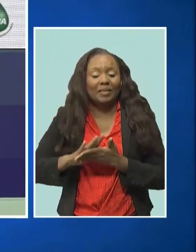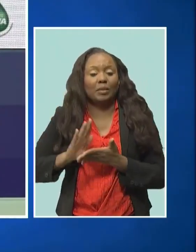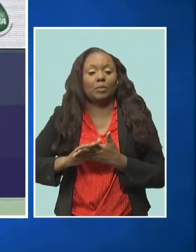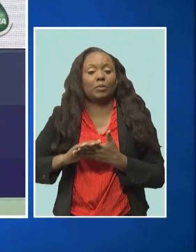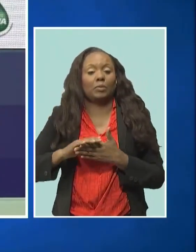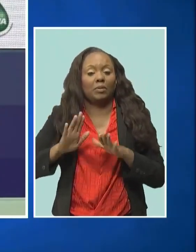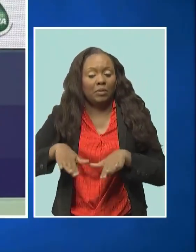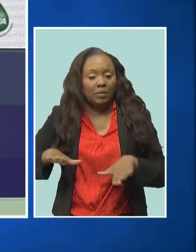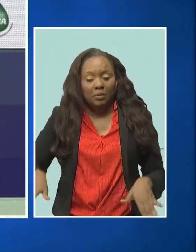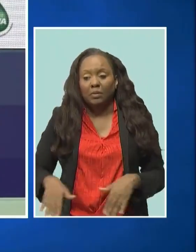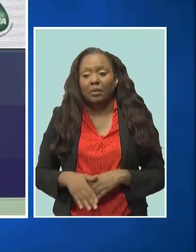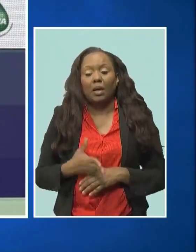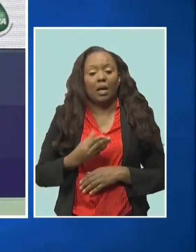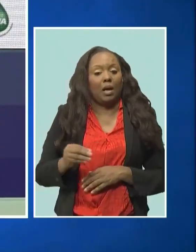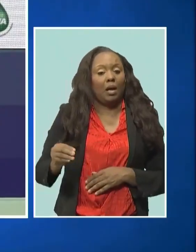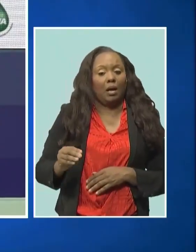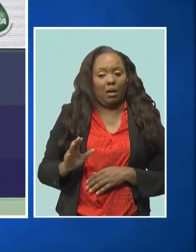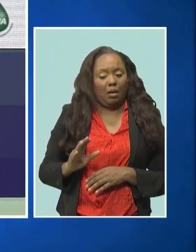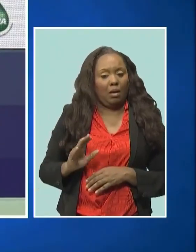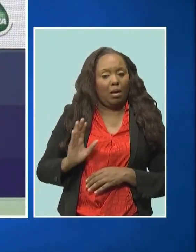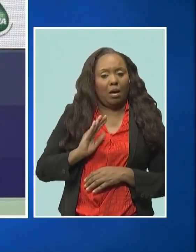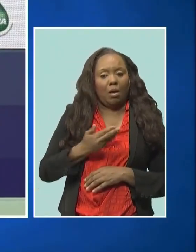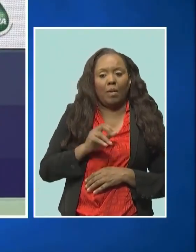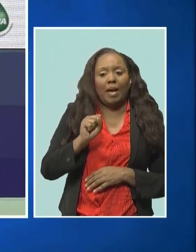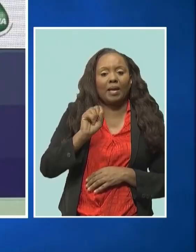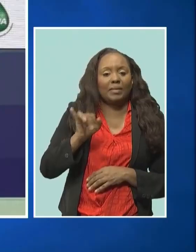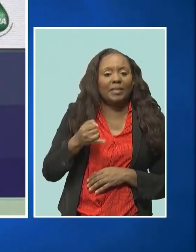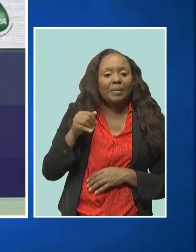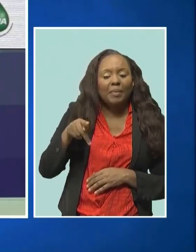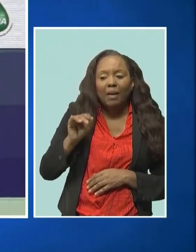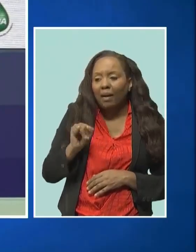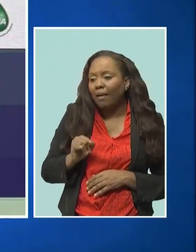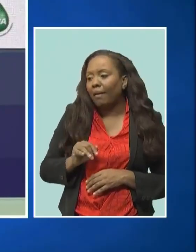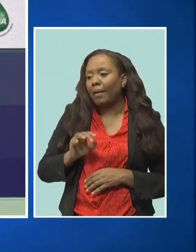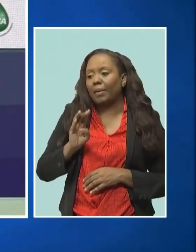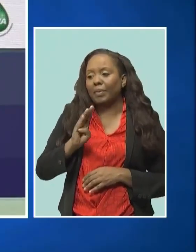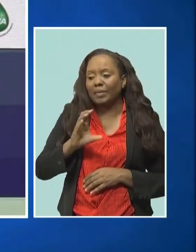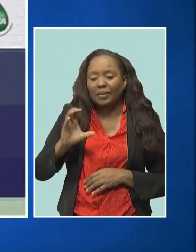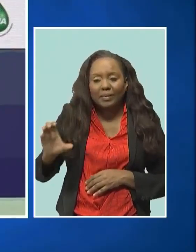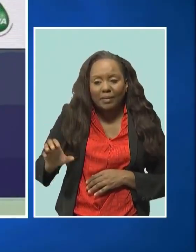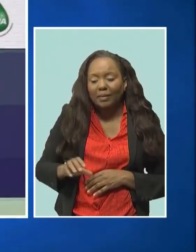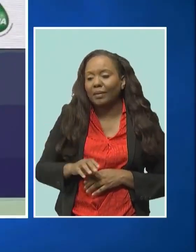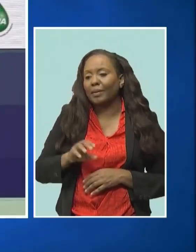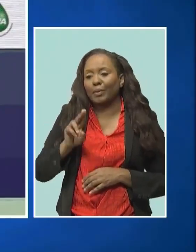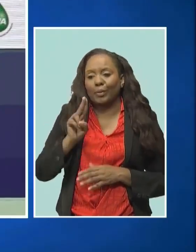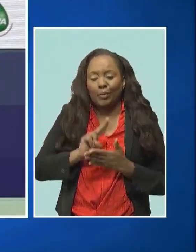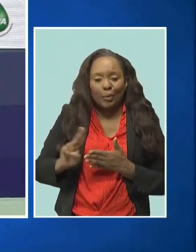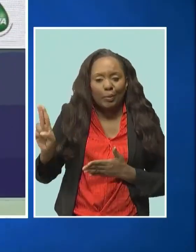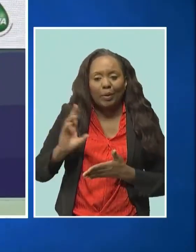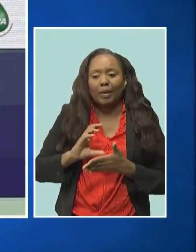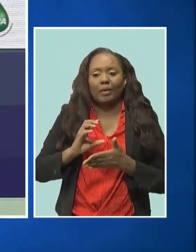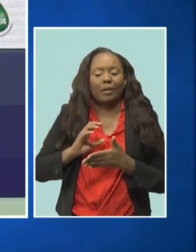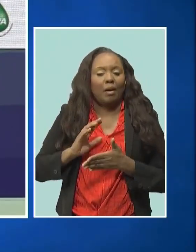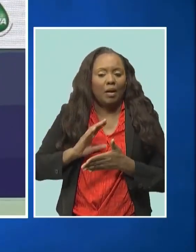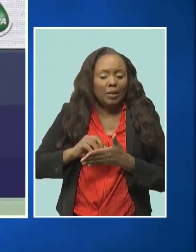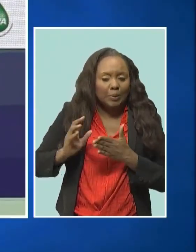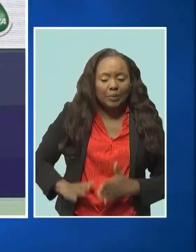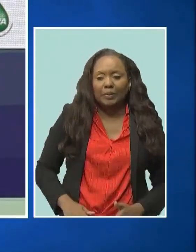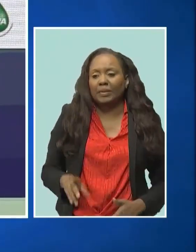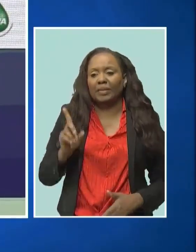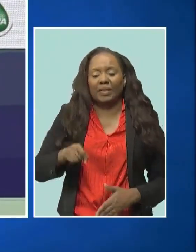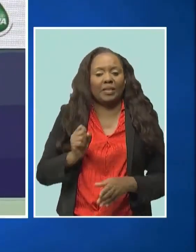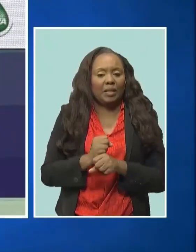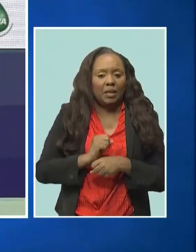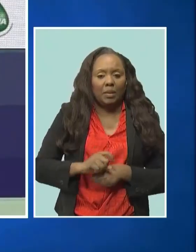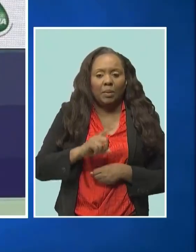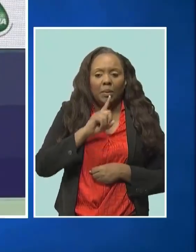tertiary students, as water monitors. And this is not a highly esoteric academic middle class thing. This